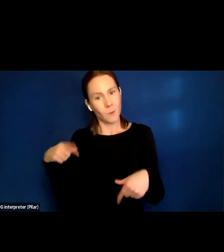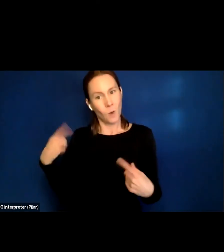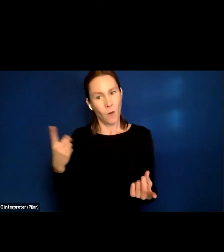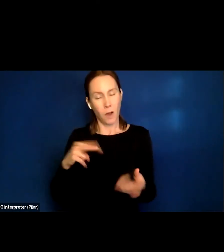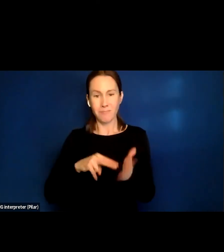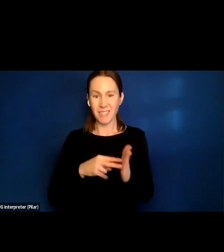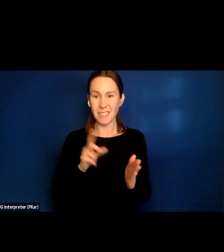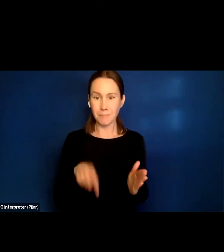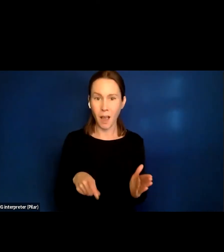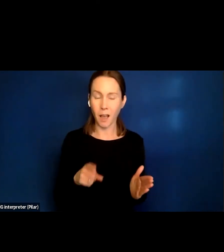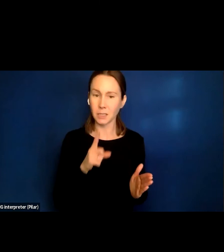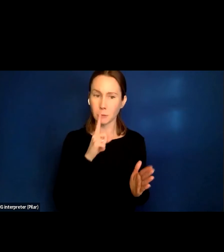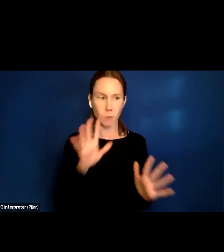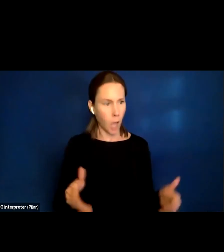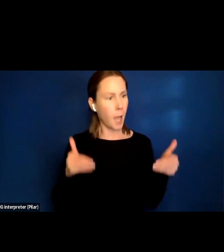both.